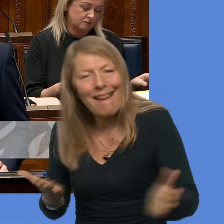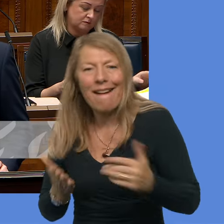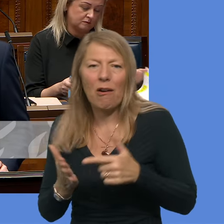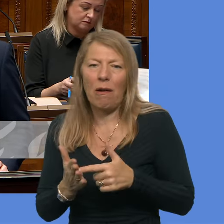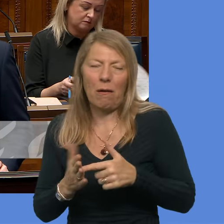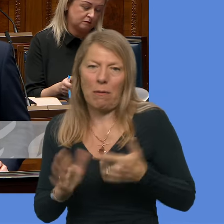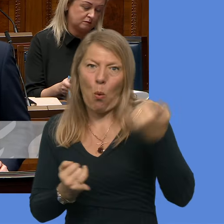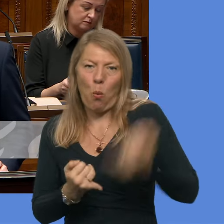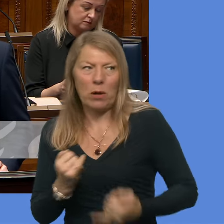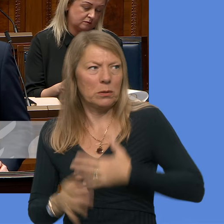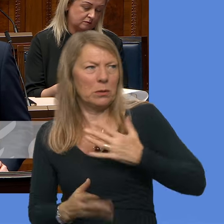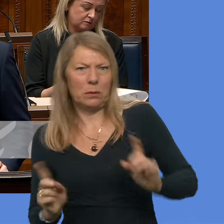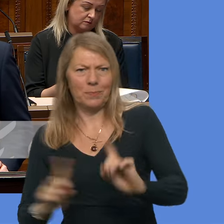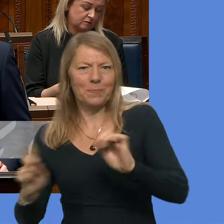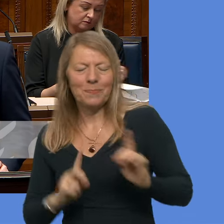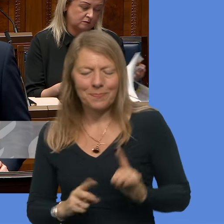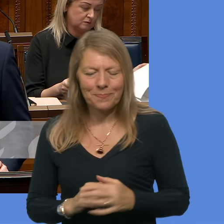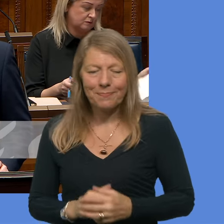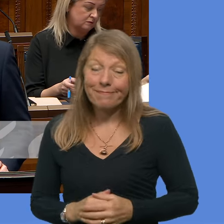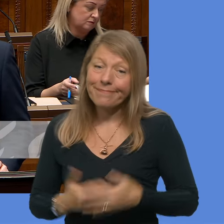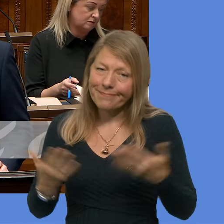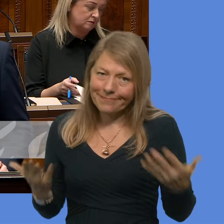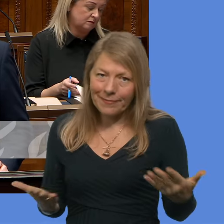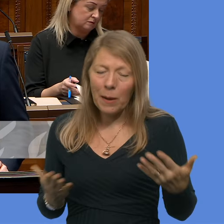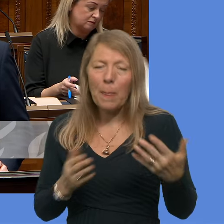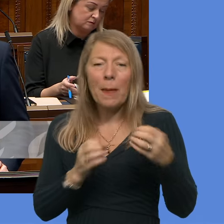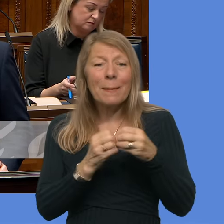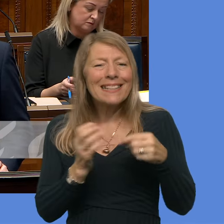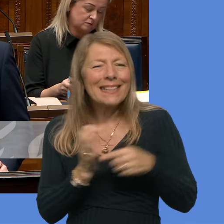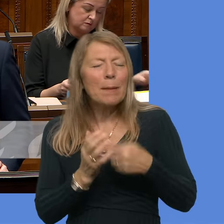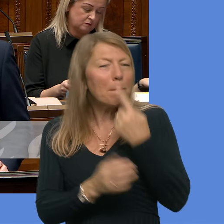jobs there, to try, and if there are particular issues that BT are identifying, to try